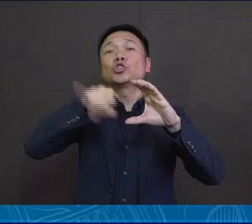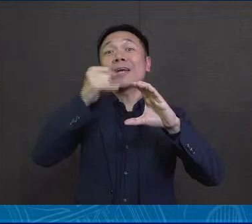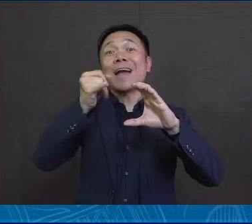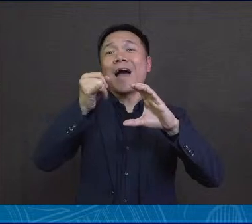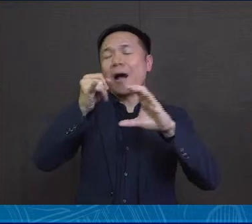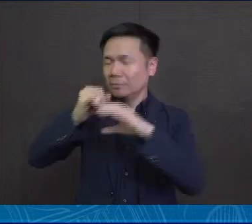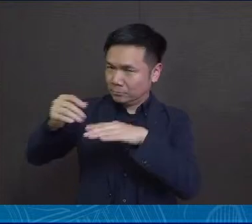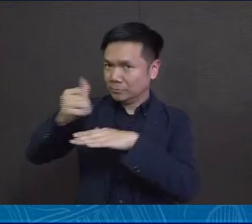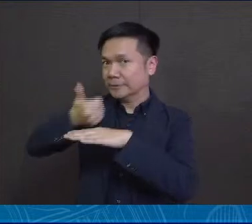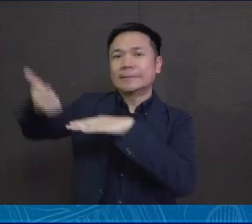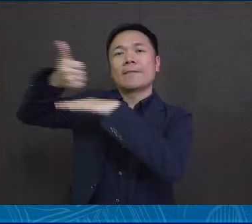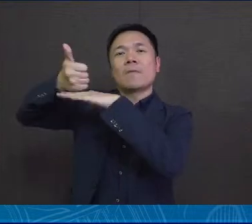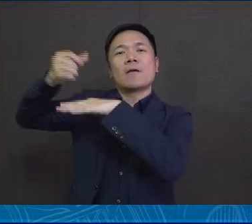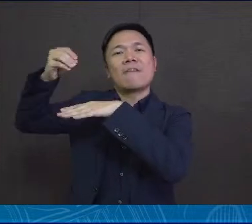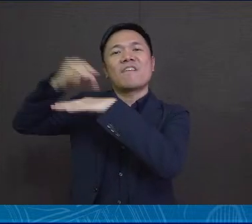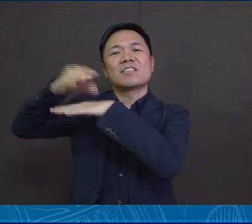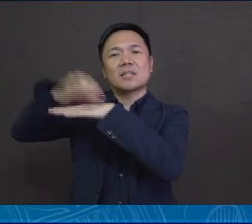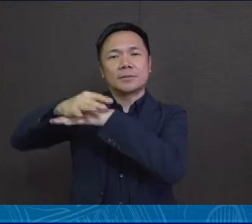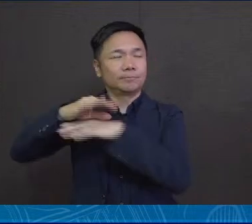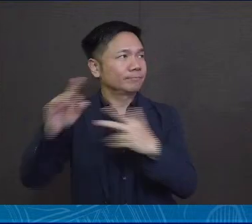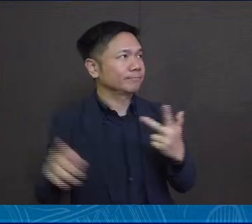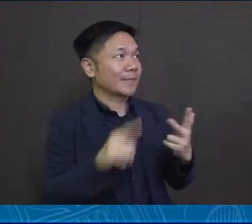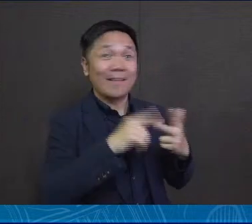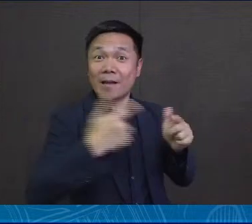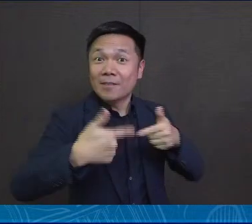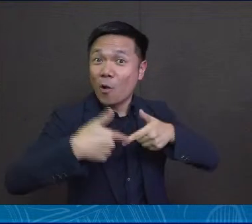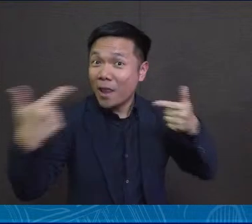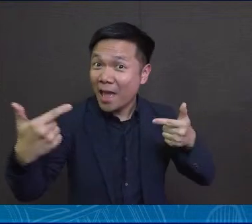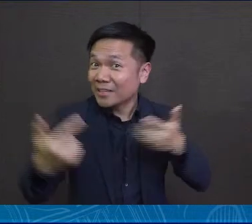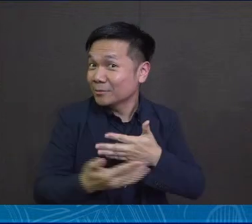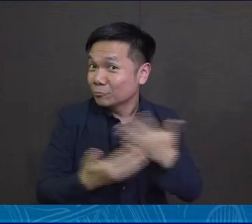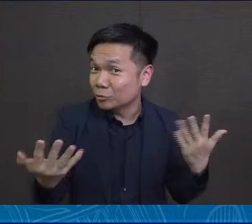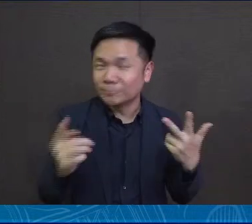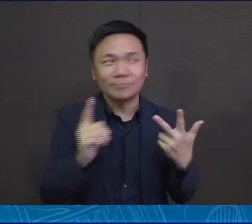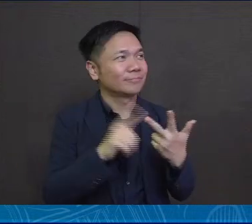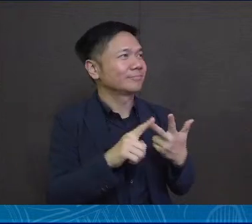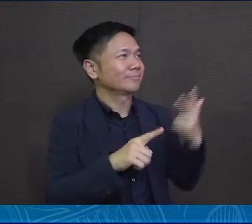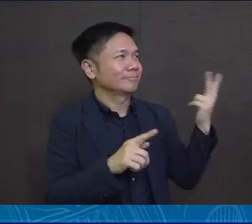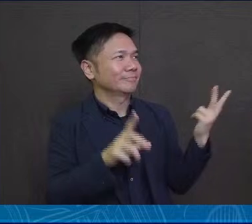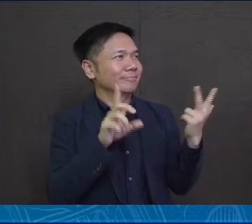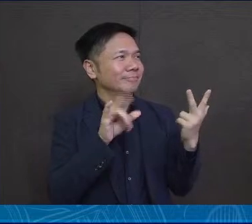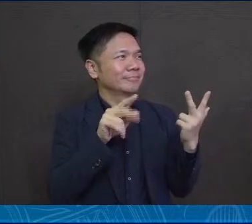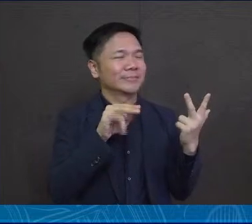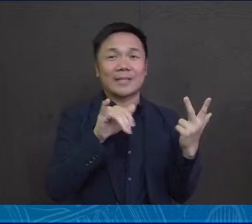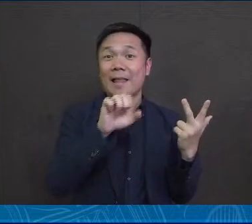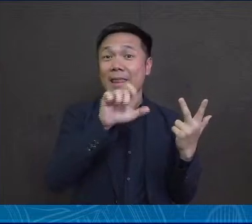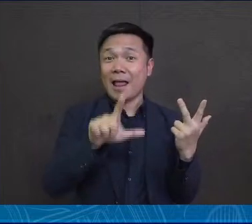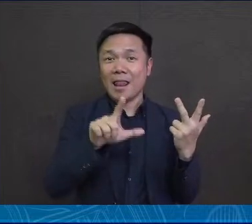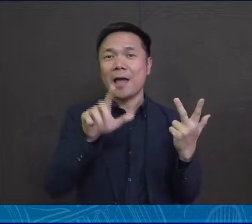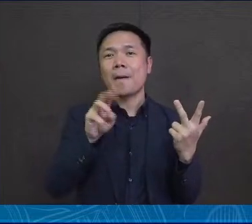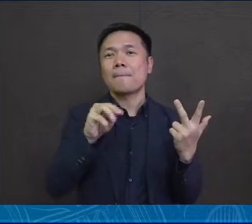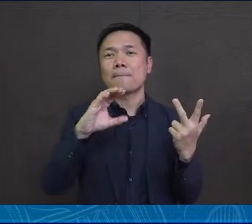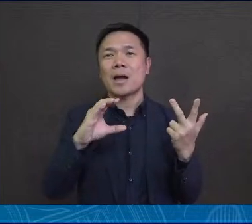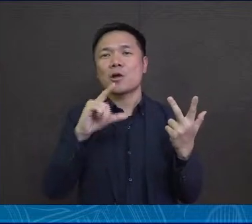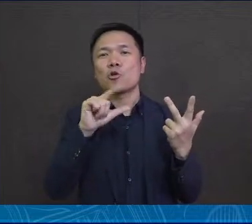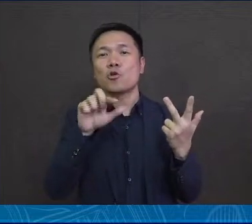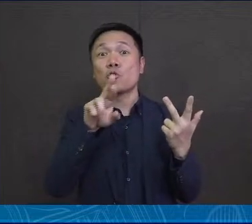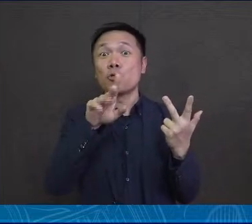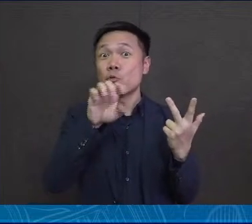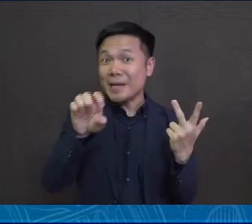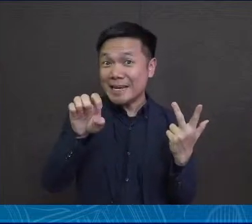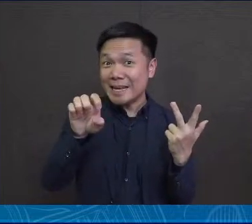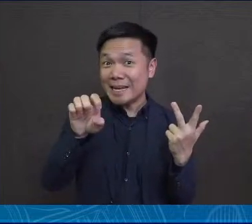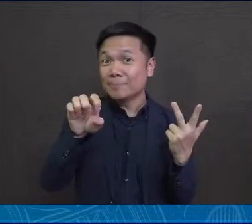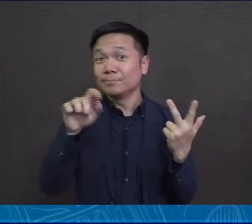Advisor. We have joining us online today Mr. Daniel McGree,